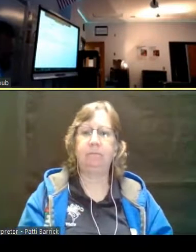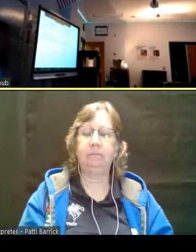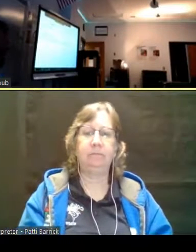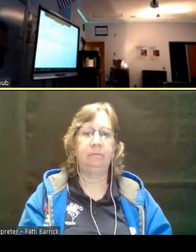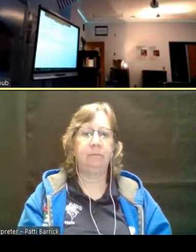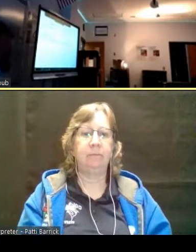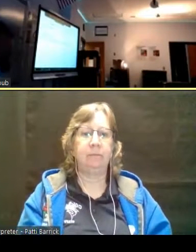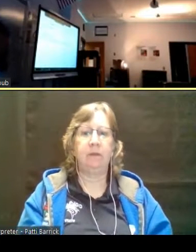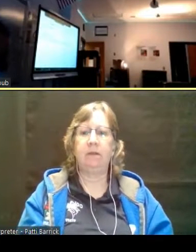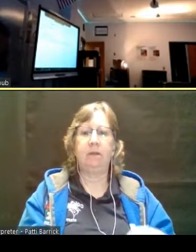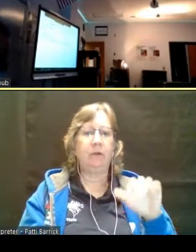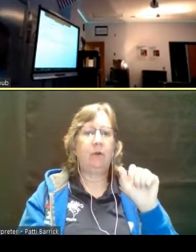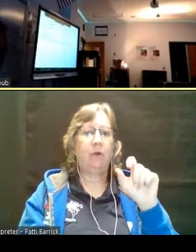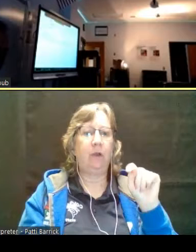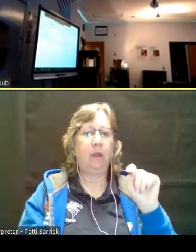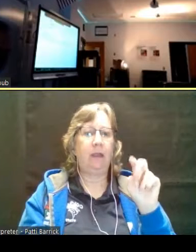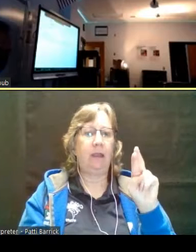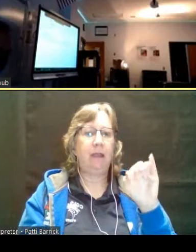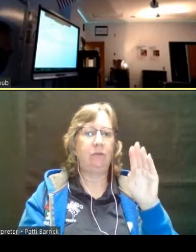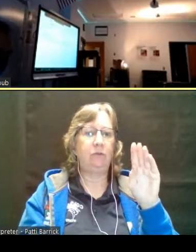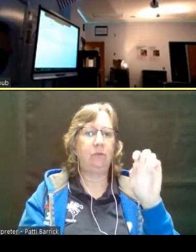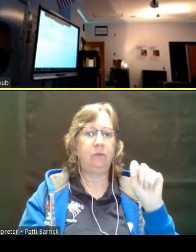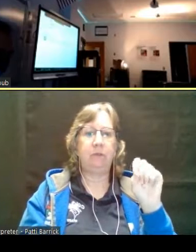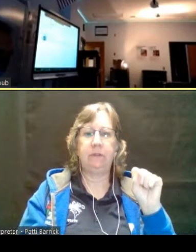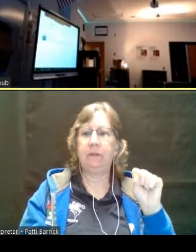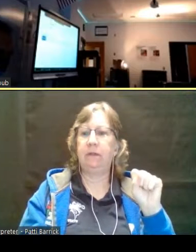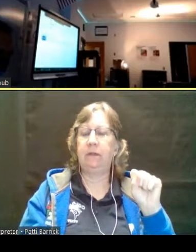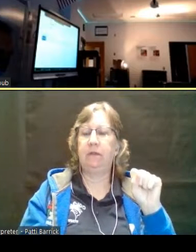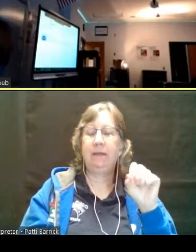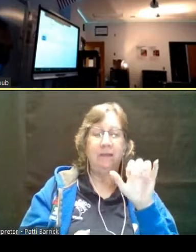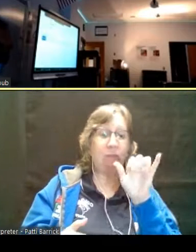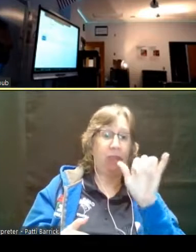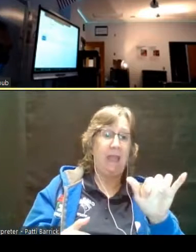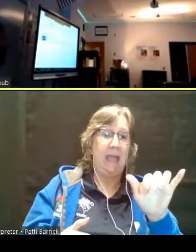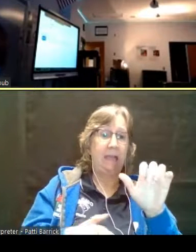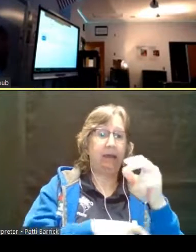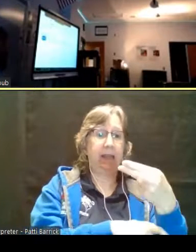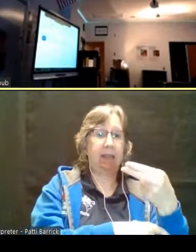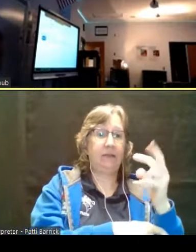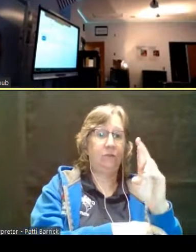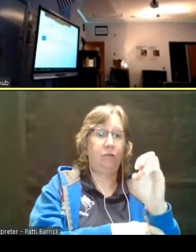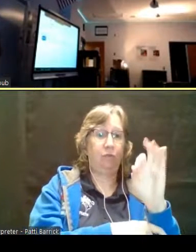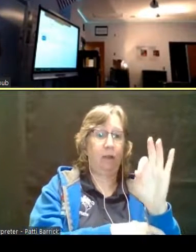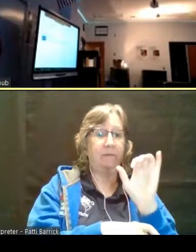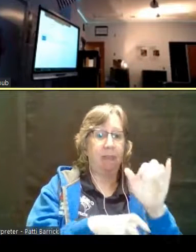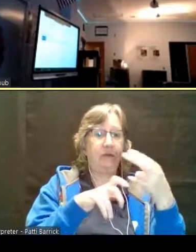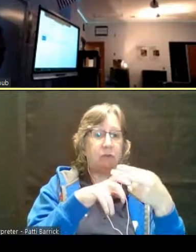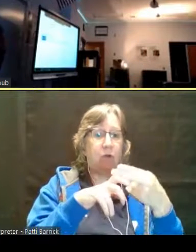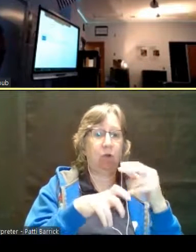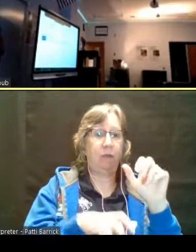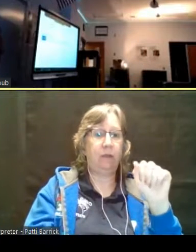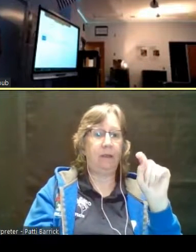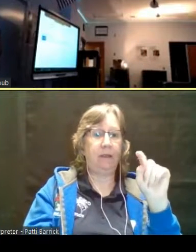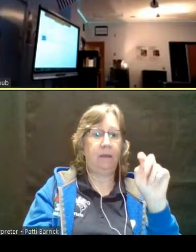All right, so again, attributes are defined. So what I'm doing is I'm using this attribute right here, the href attribute. And there's a